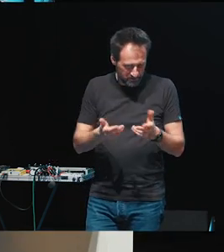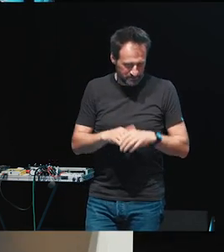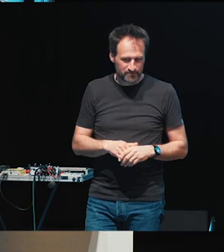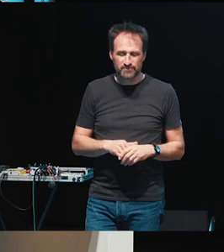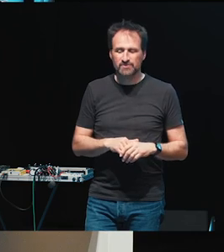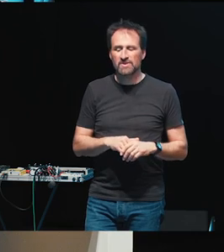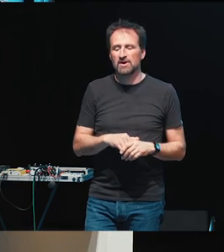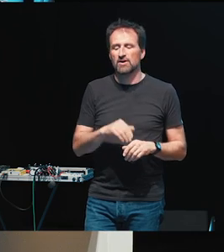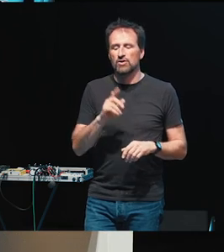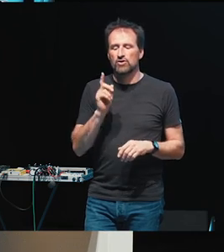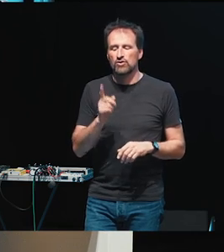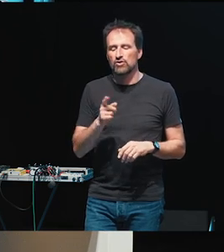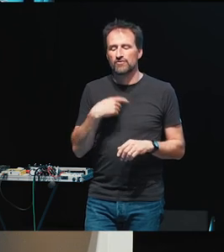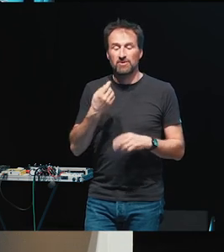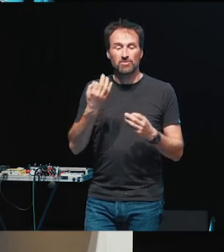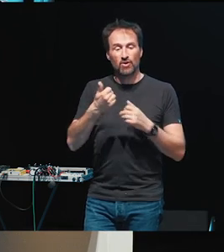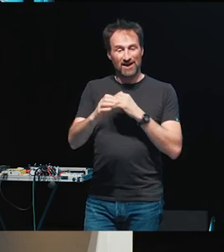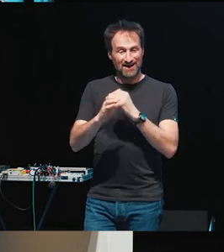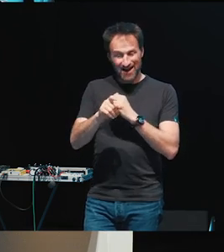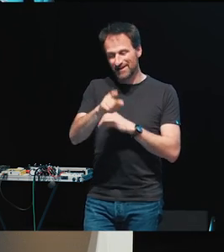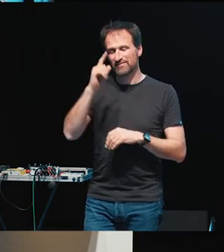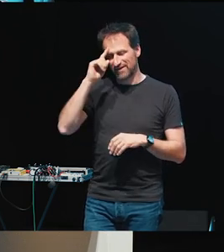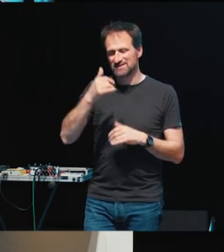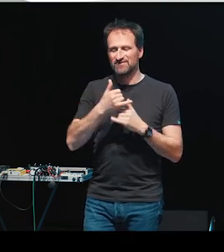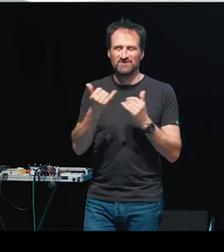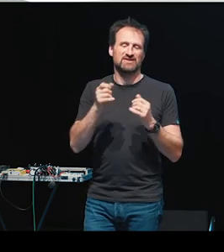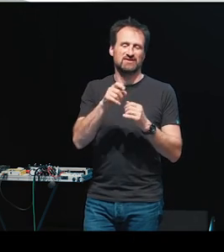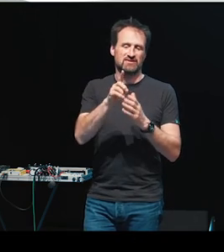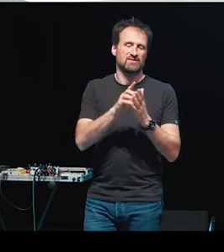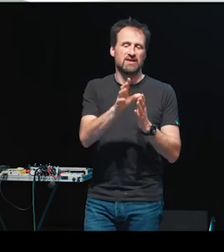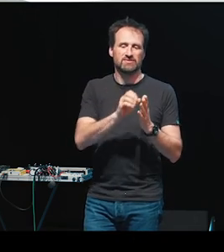And we need a client that understands how to parse it.